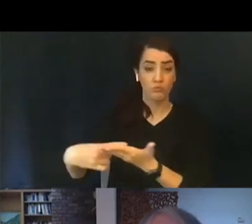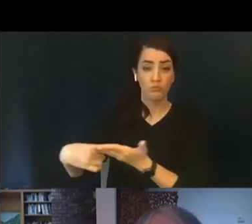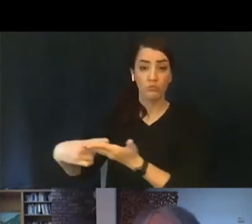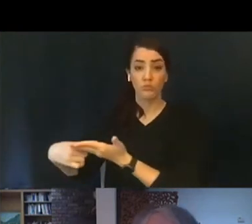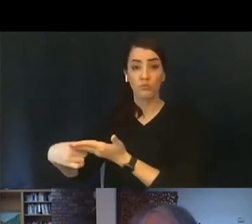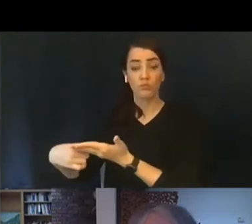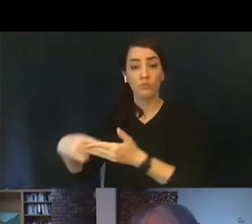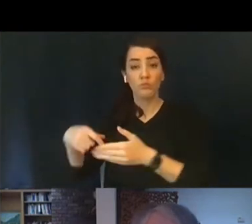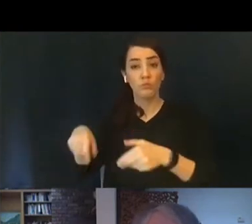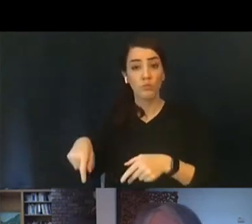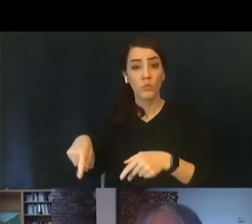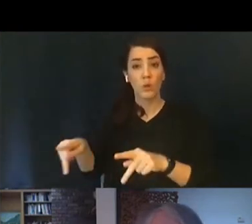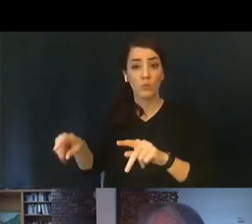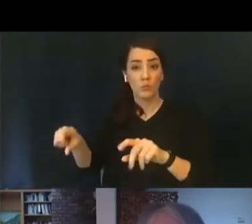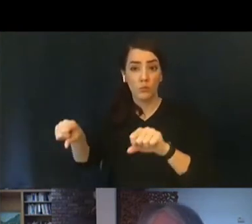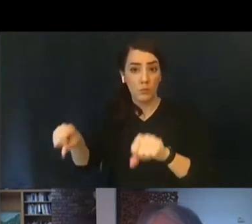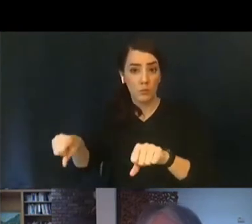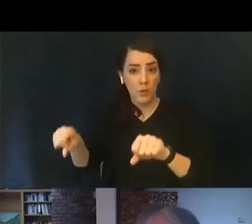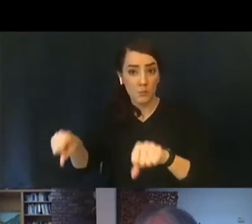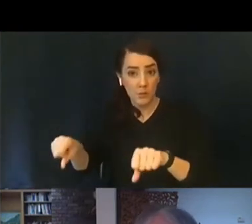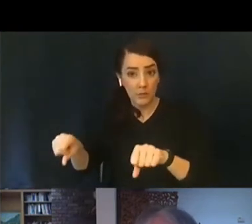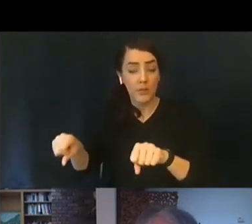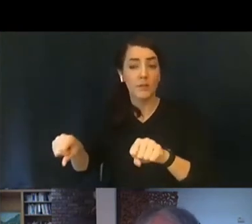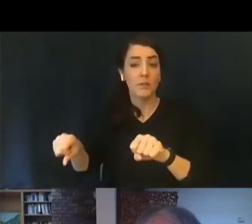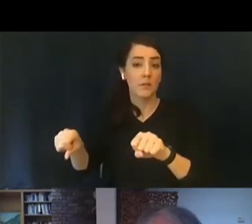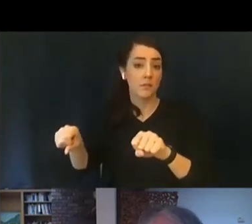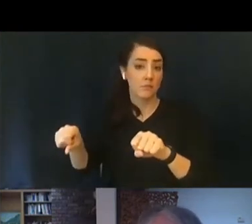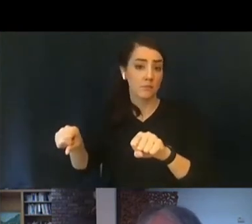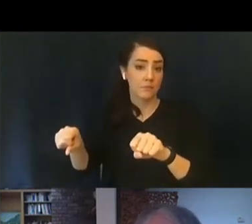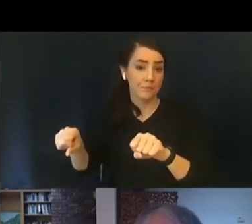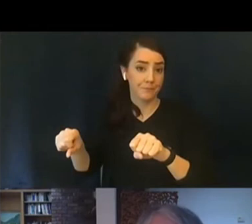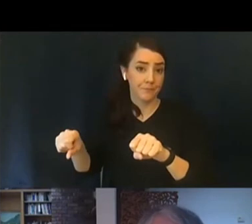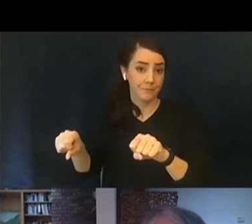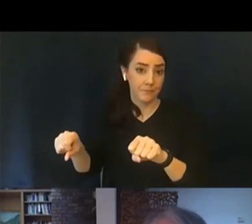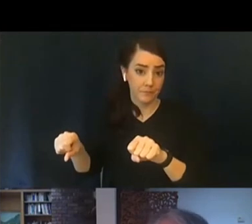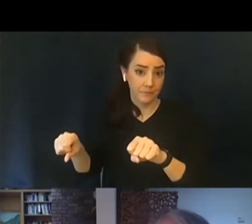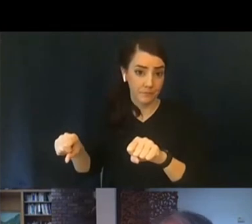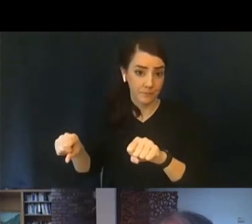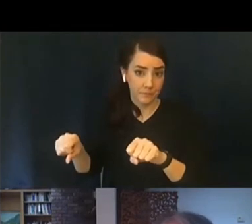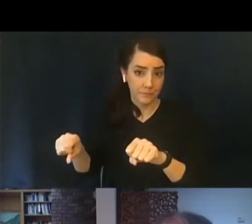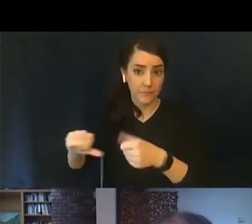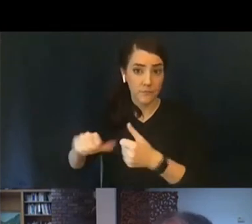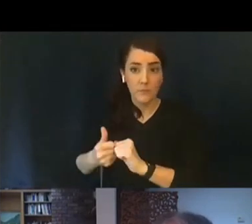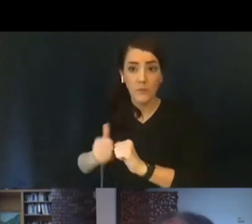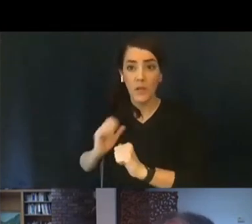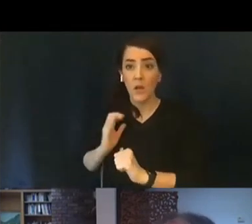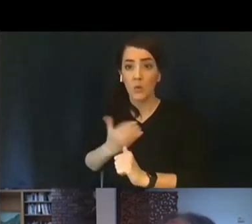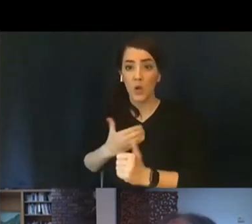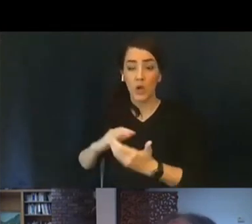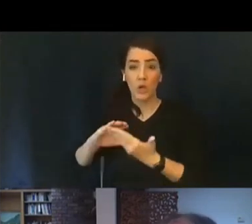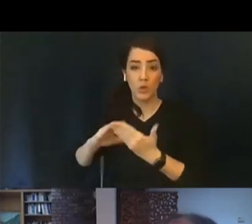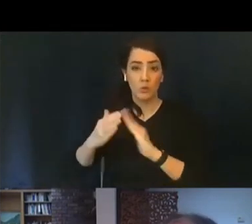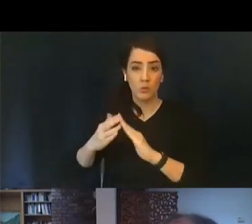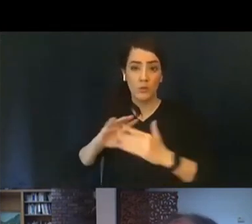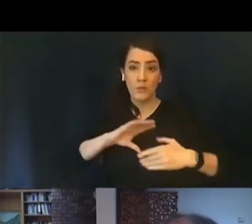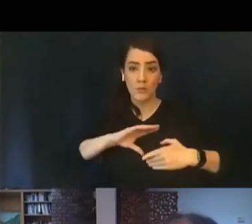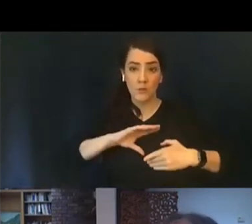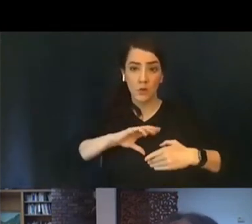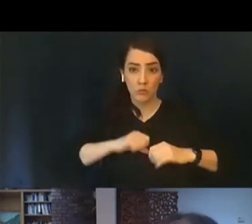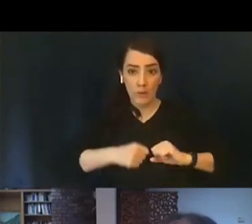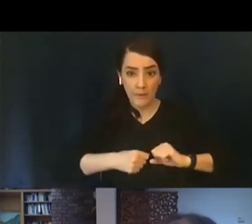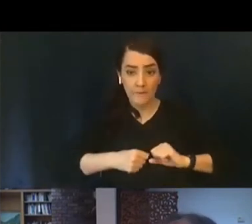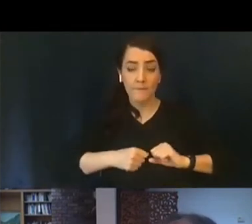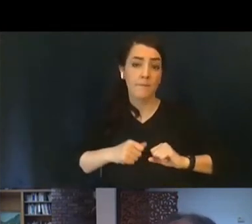possibilities as well, but we also discussed the ways our communities deal with, um, issues of